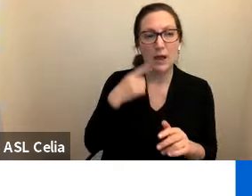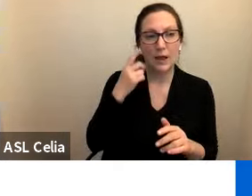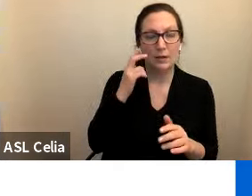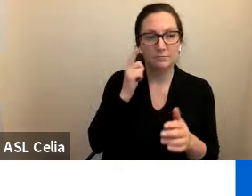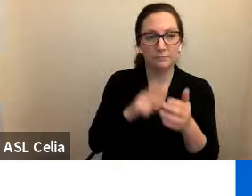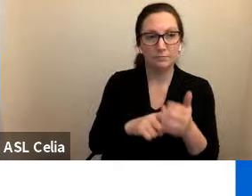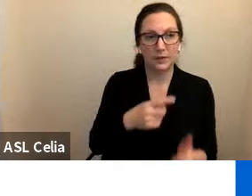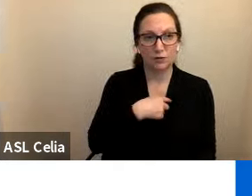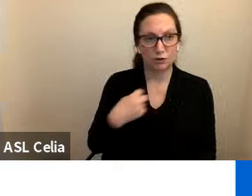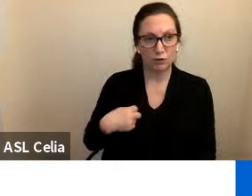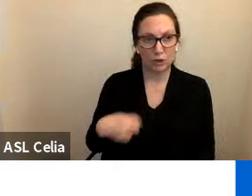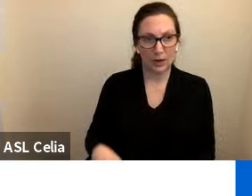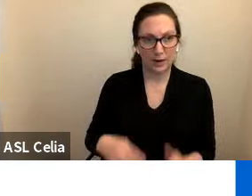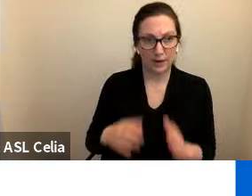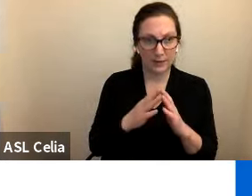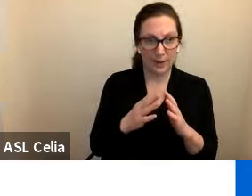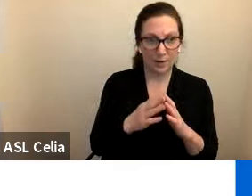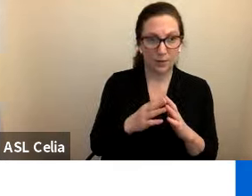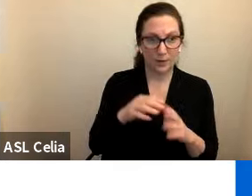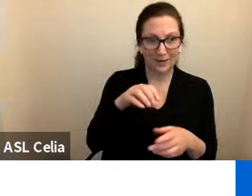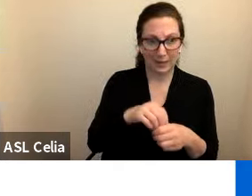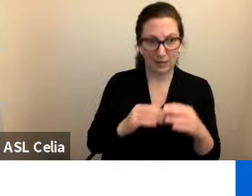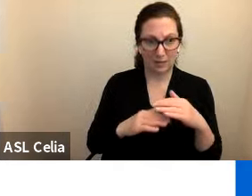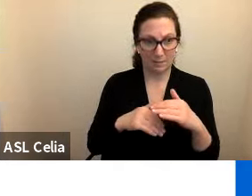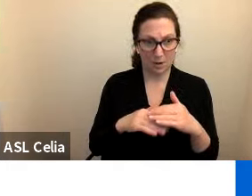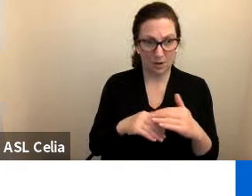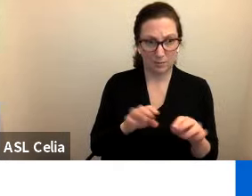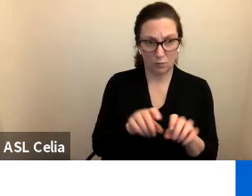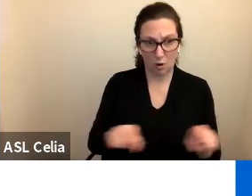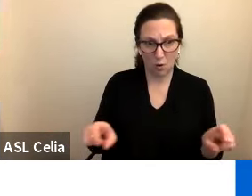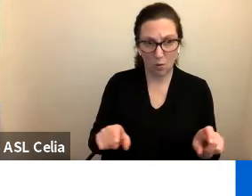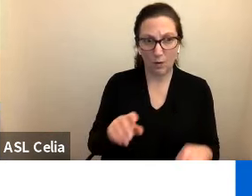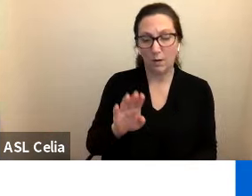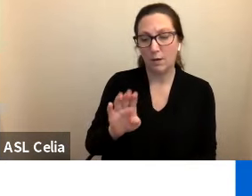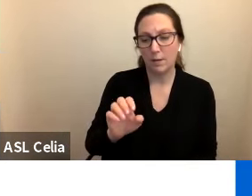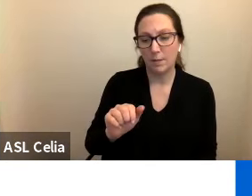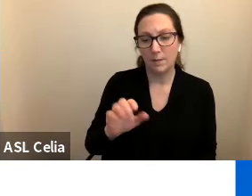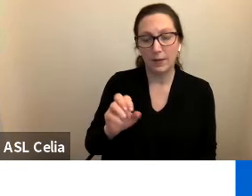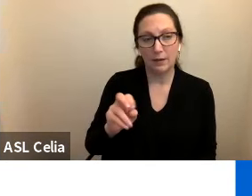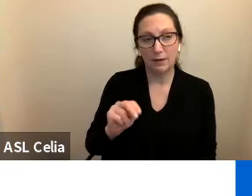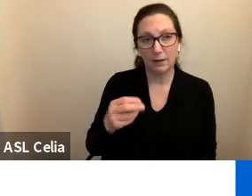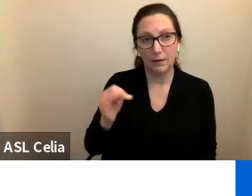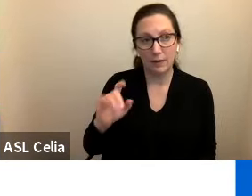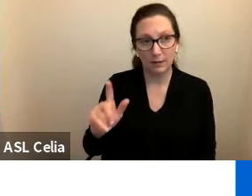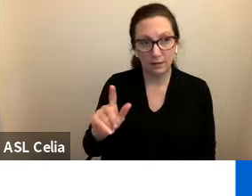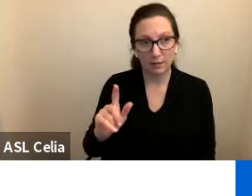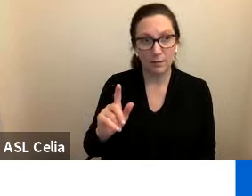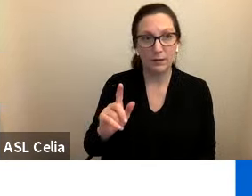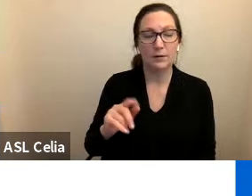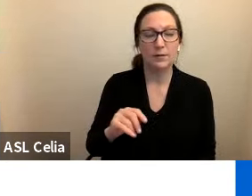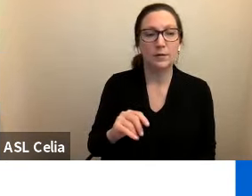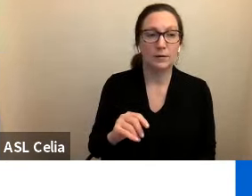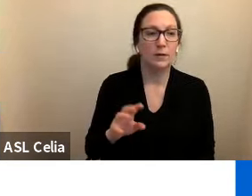would be in that bottom row, Beacon Hill would be in that bottom row. Who else? I'll